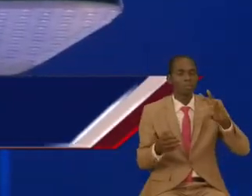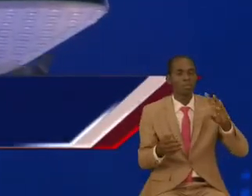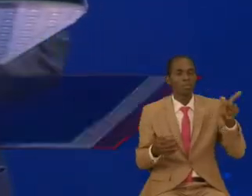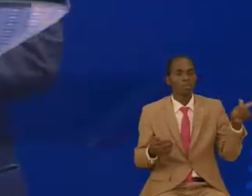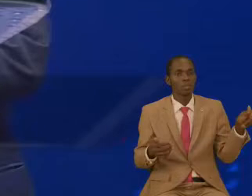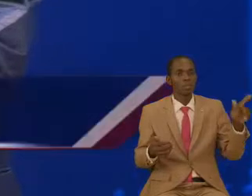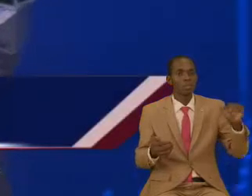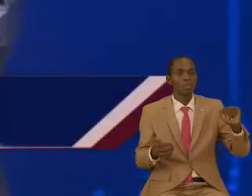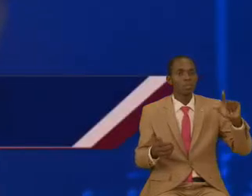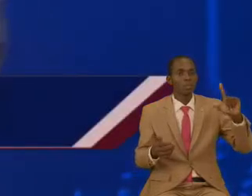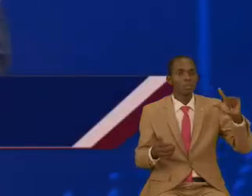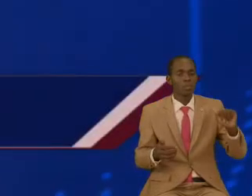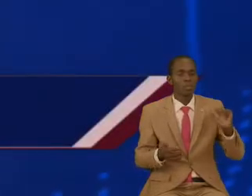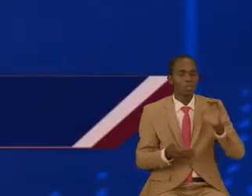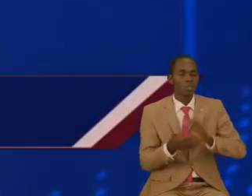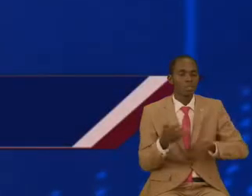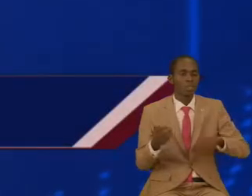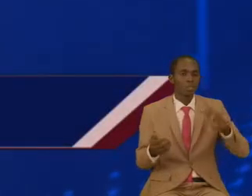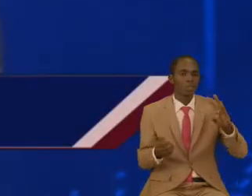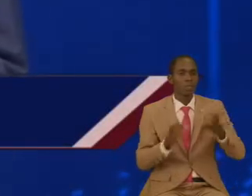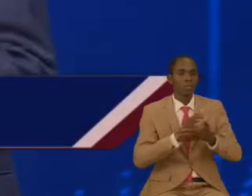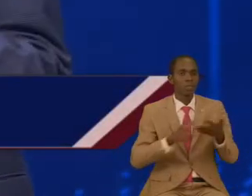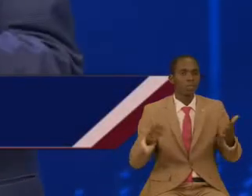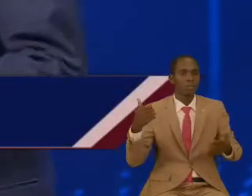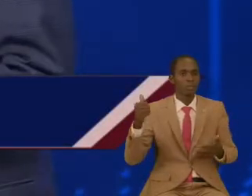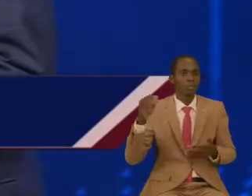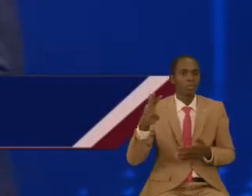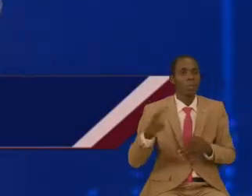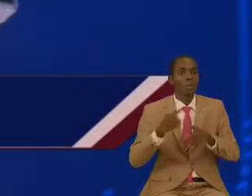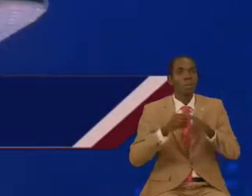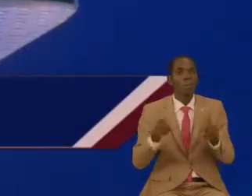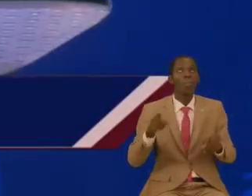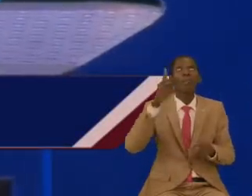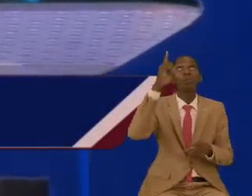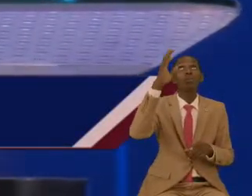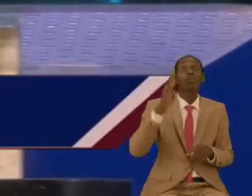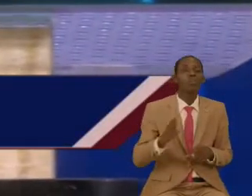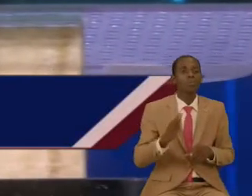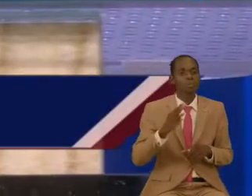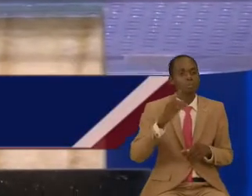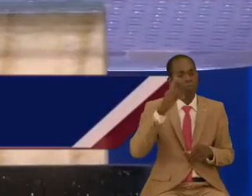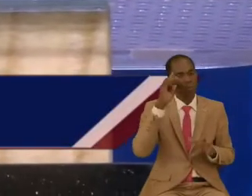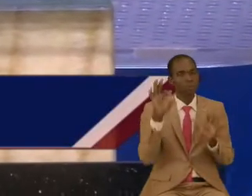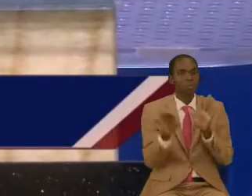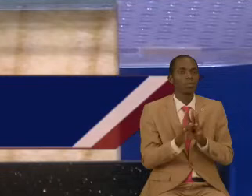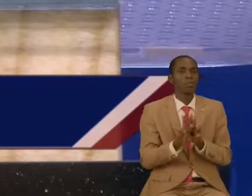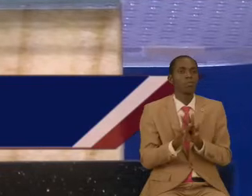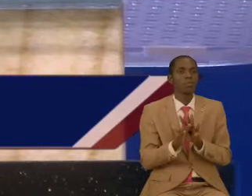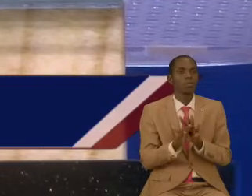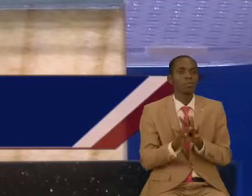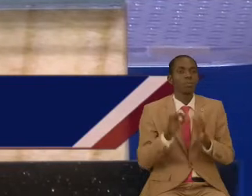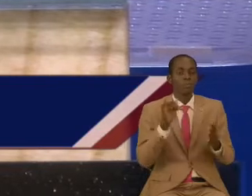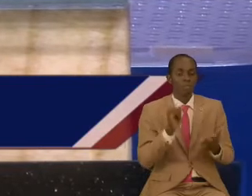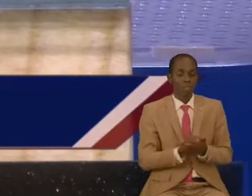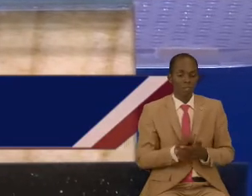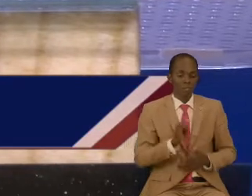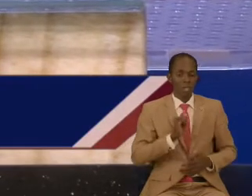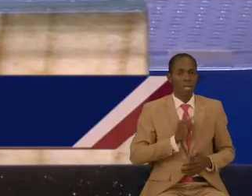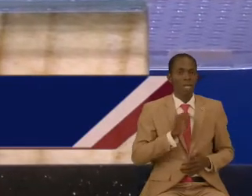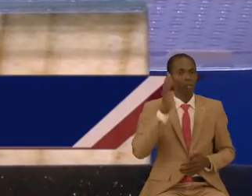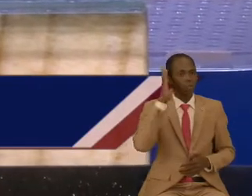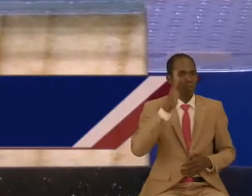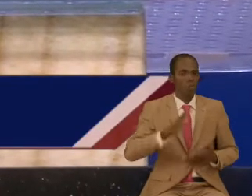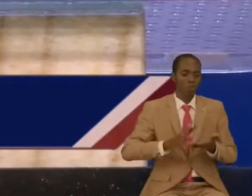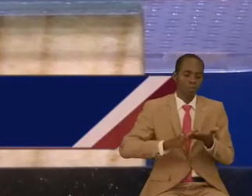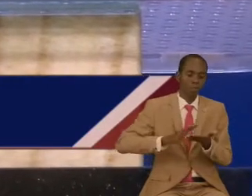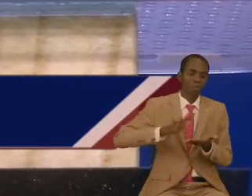from verse 14. Galatians chapter 6, verse 14, but God forbid that I should